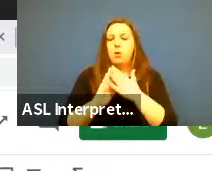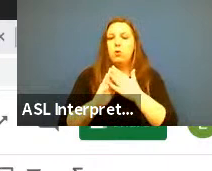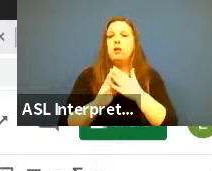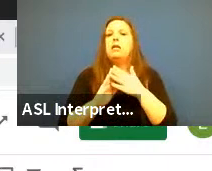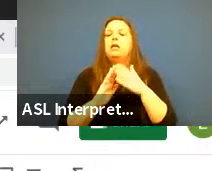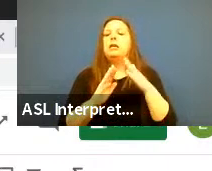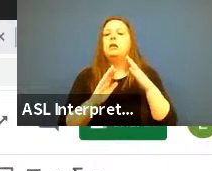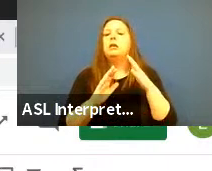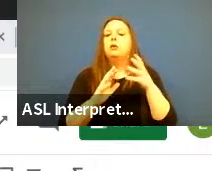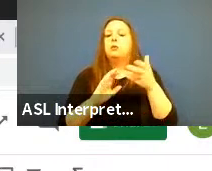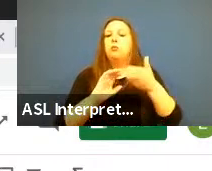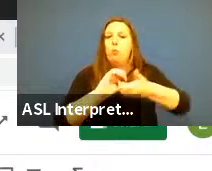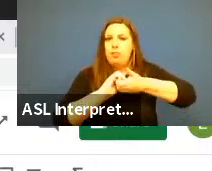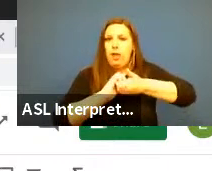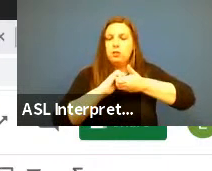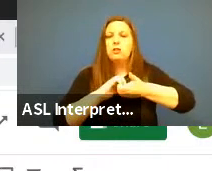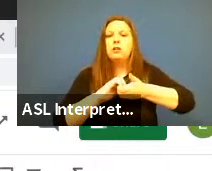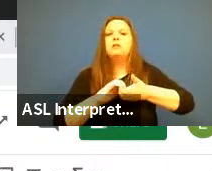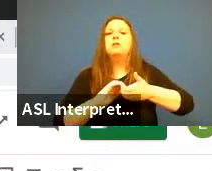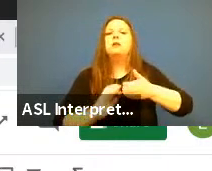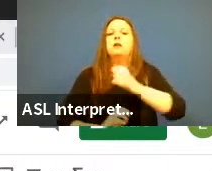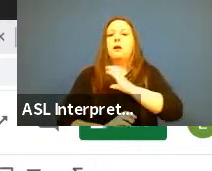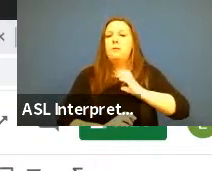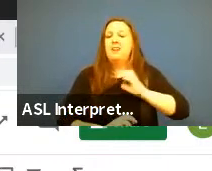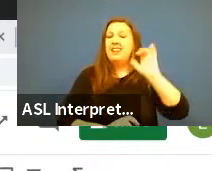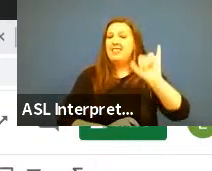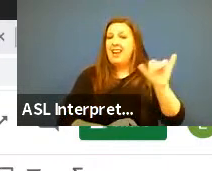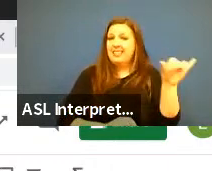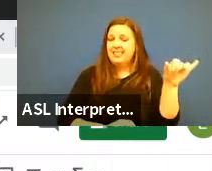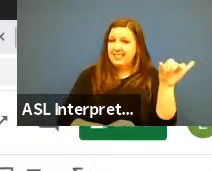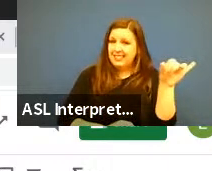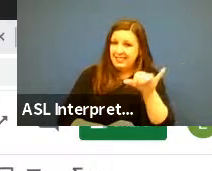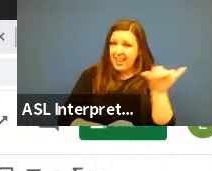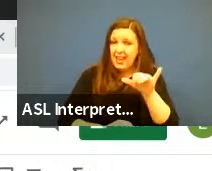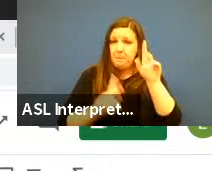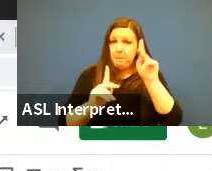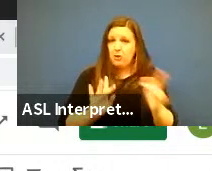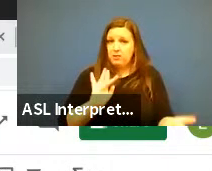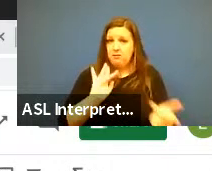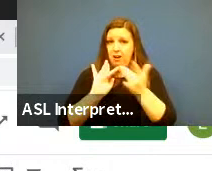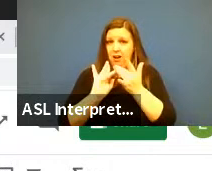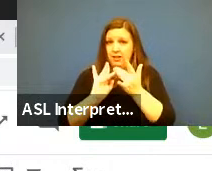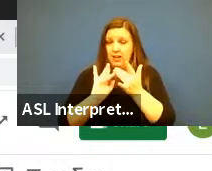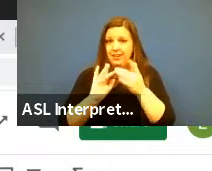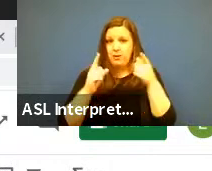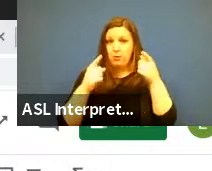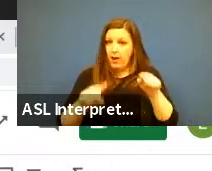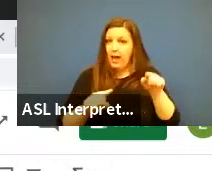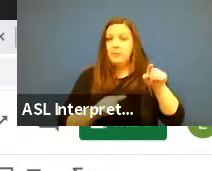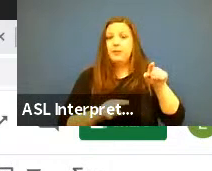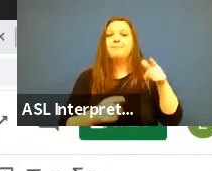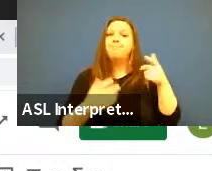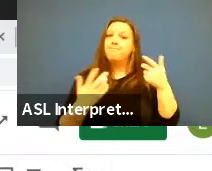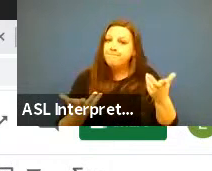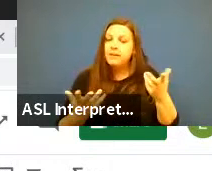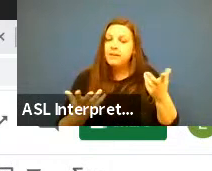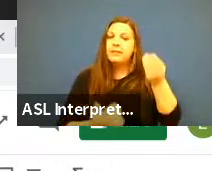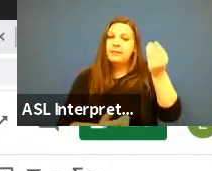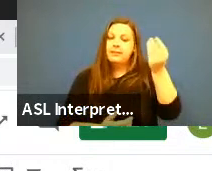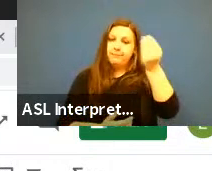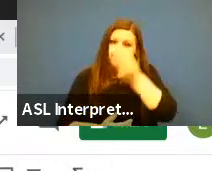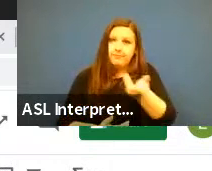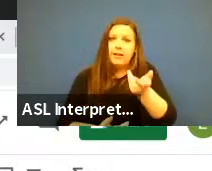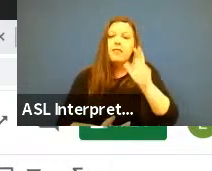That same person contacted me, and what happened there, Patricia, the person